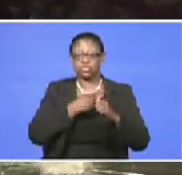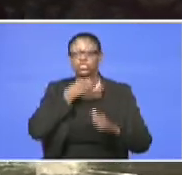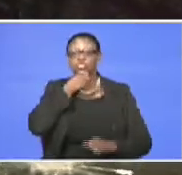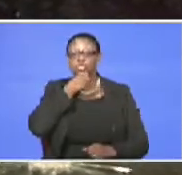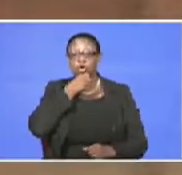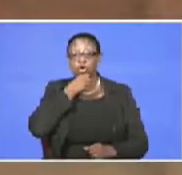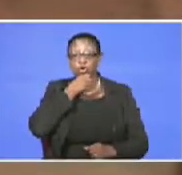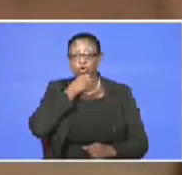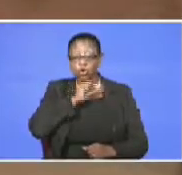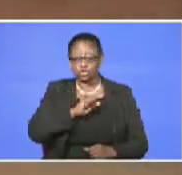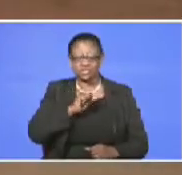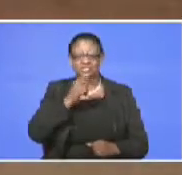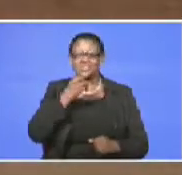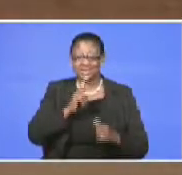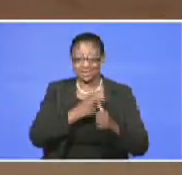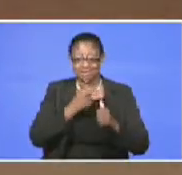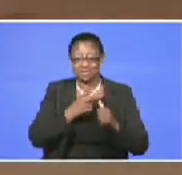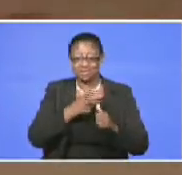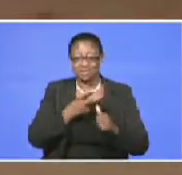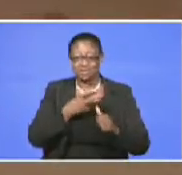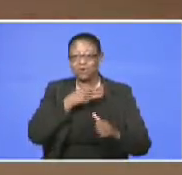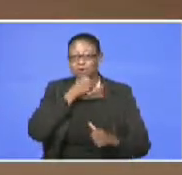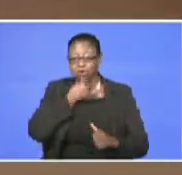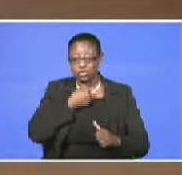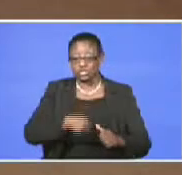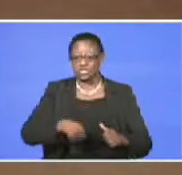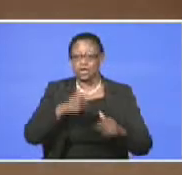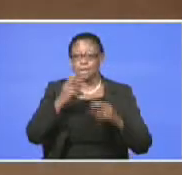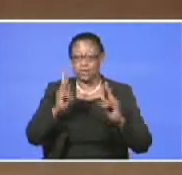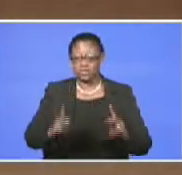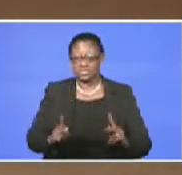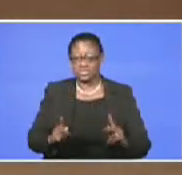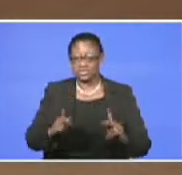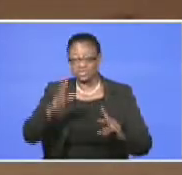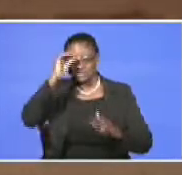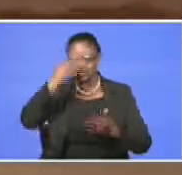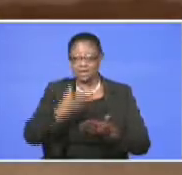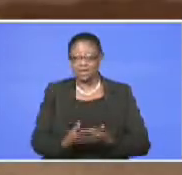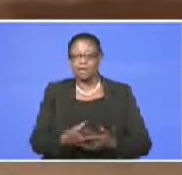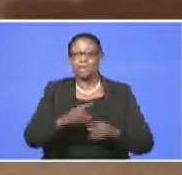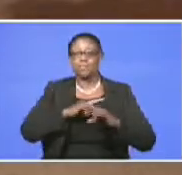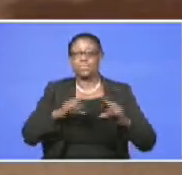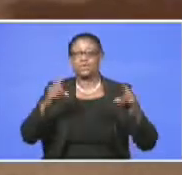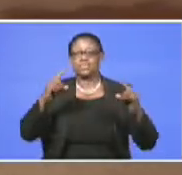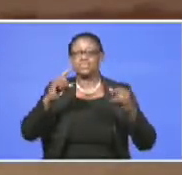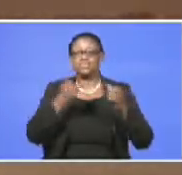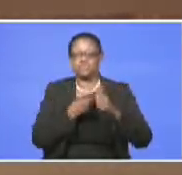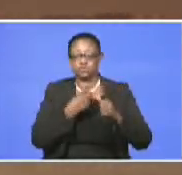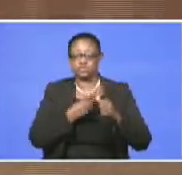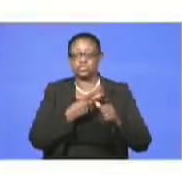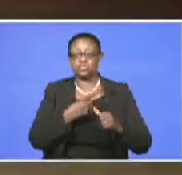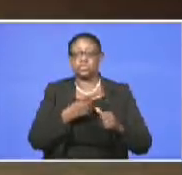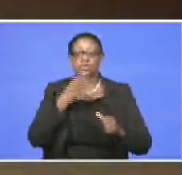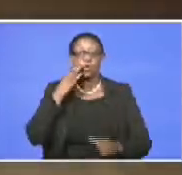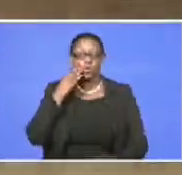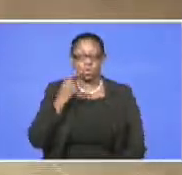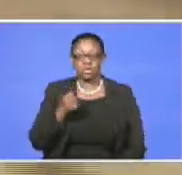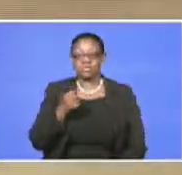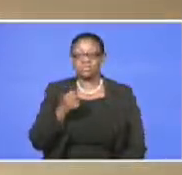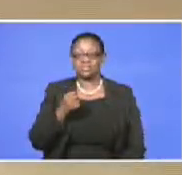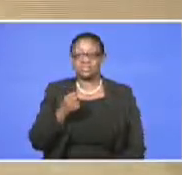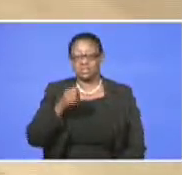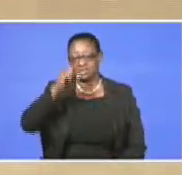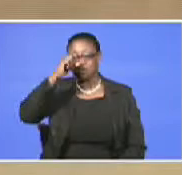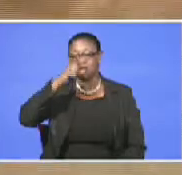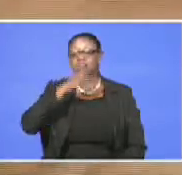around noon on New Year's Day as he and others walked near the C.R. Walker Senior High School. Right now, I can't